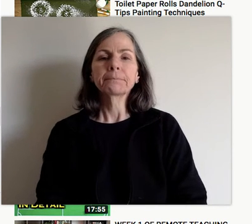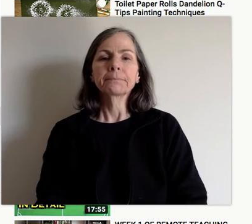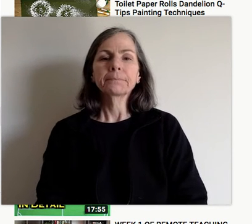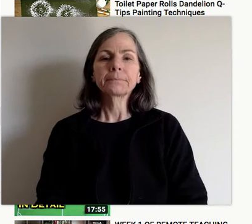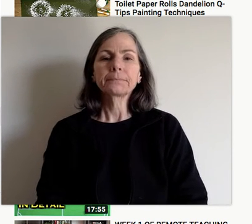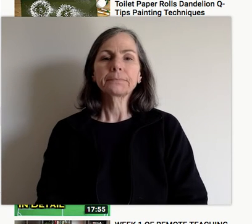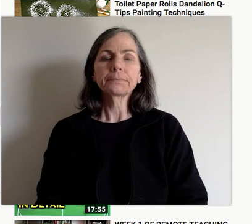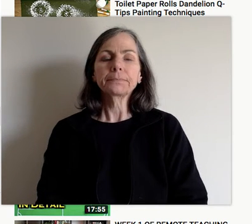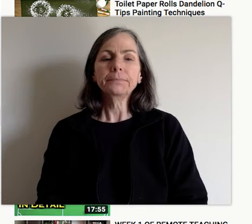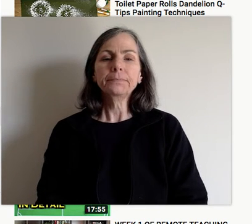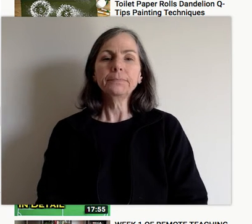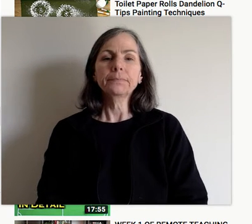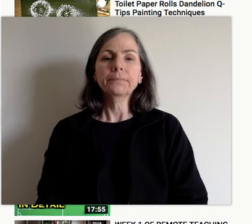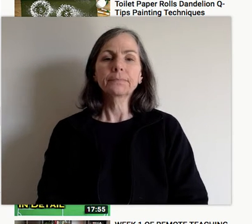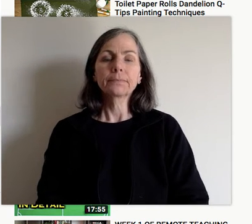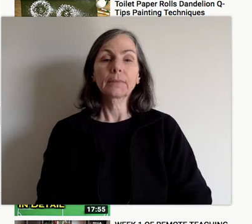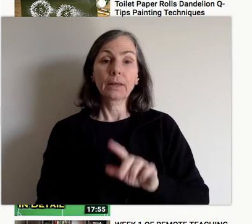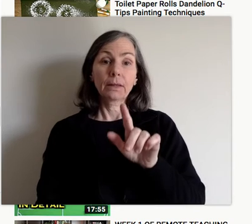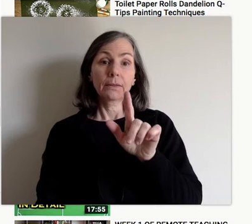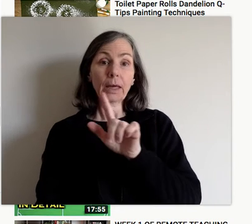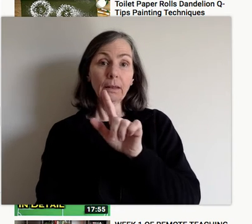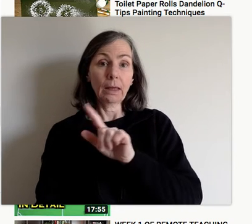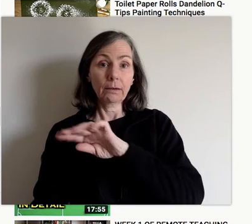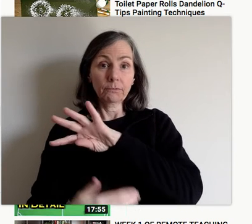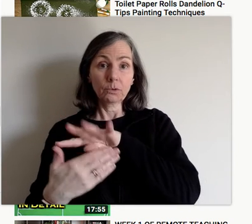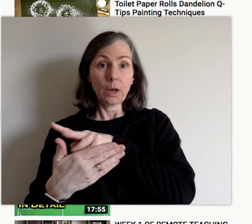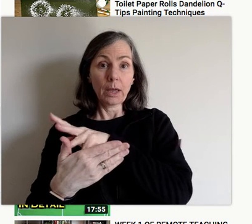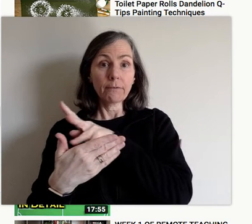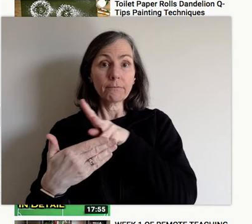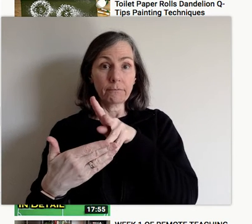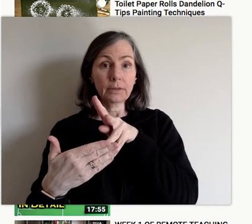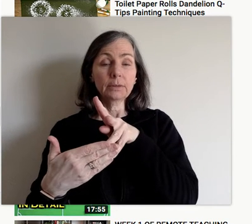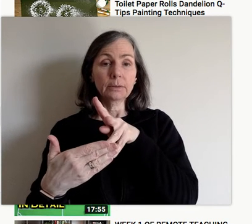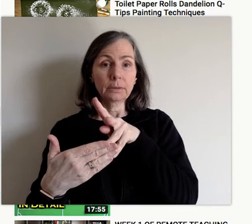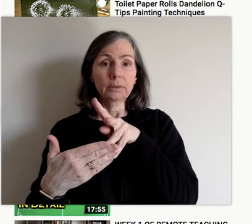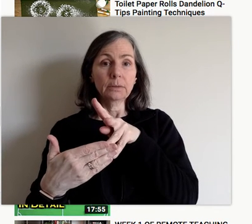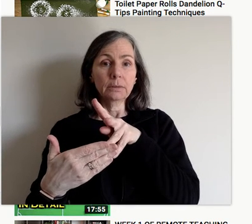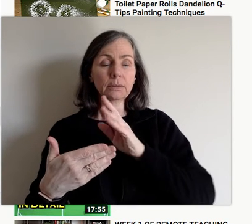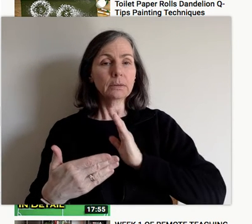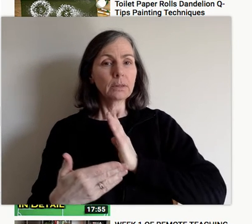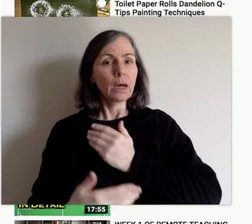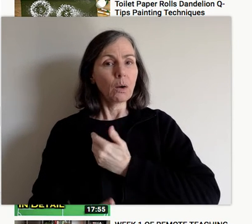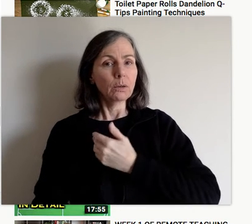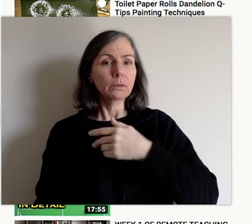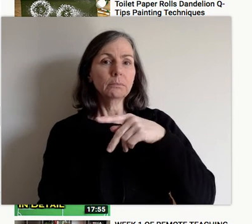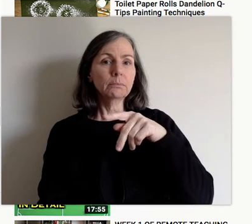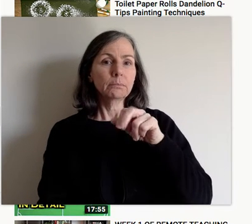So the graph on the left is the graph of the parabola